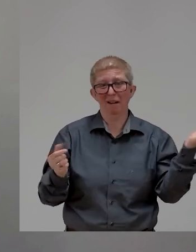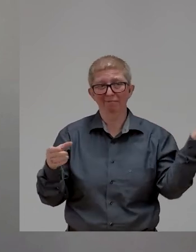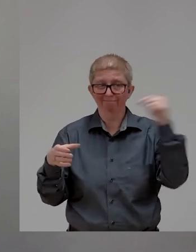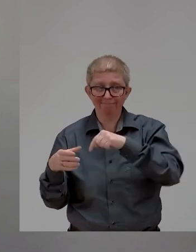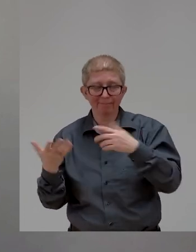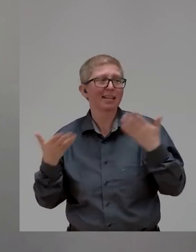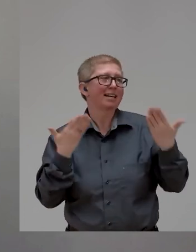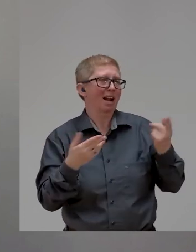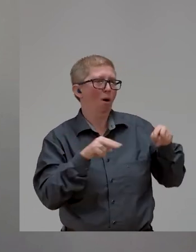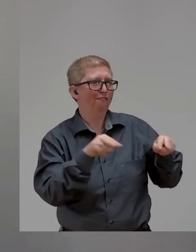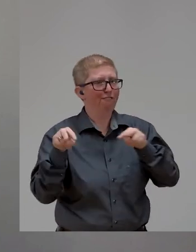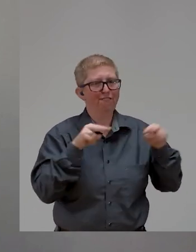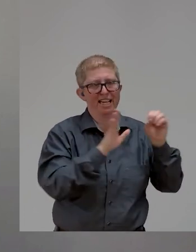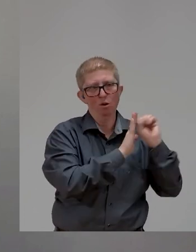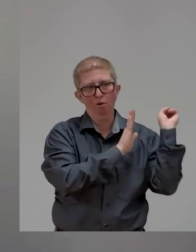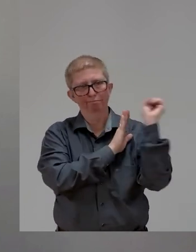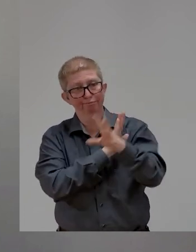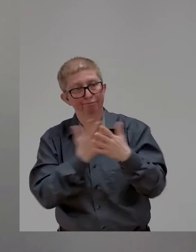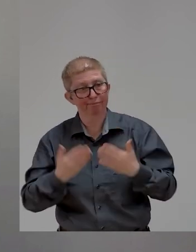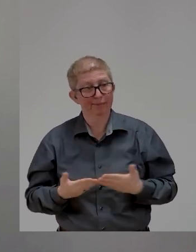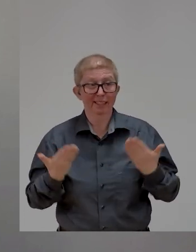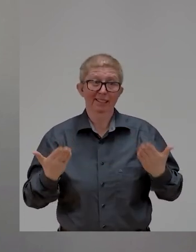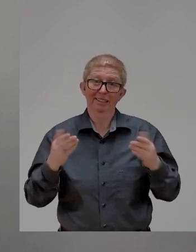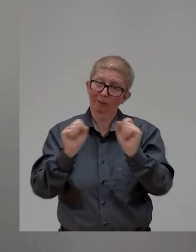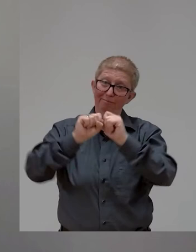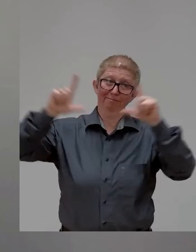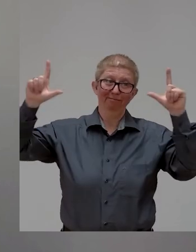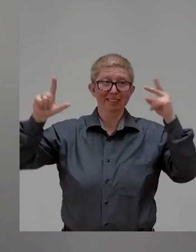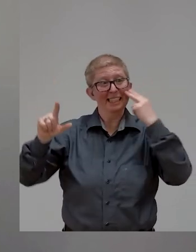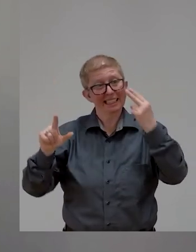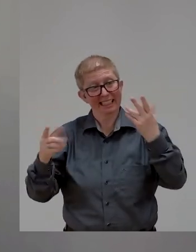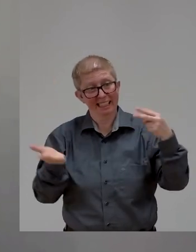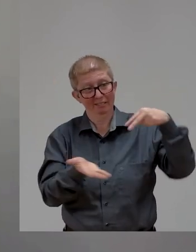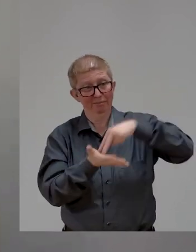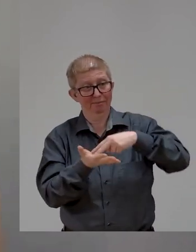moment imagine that we are all together in the UN building in Vienna.